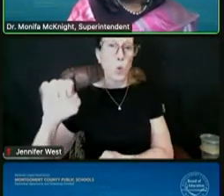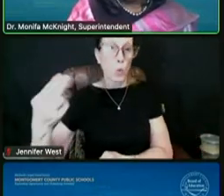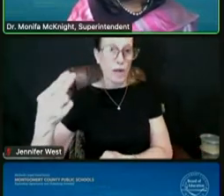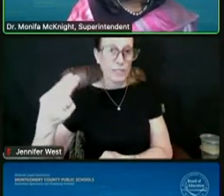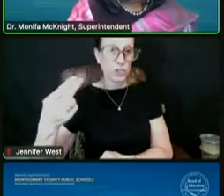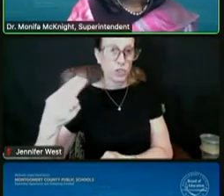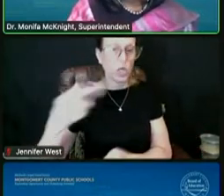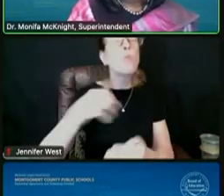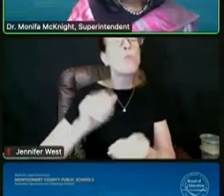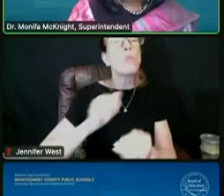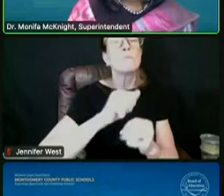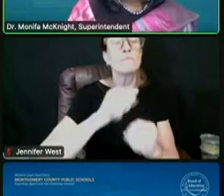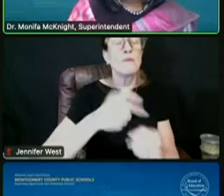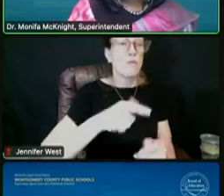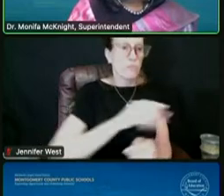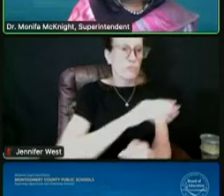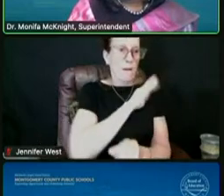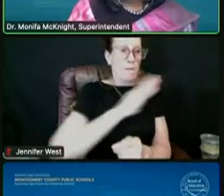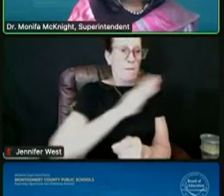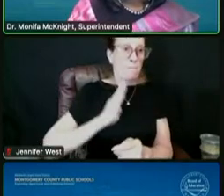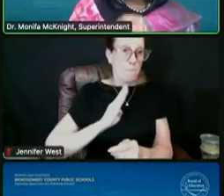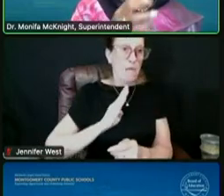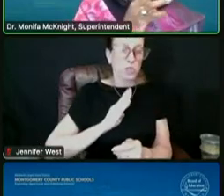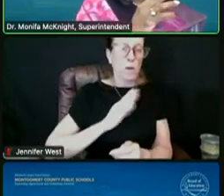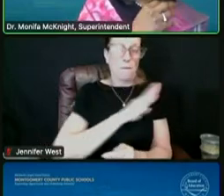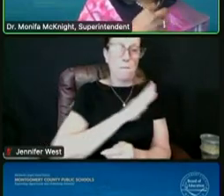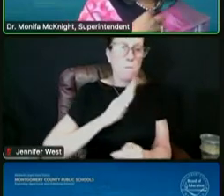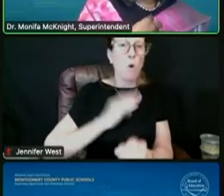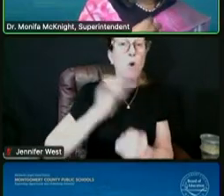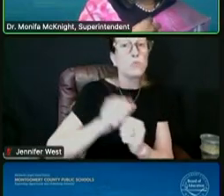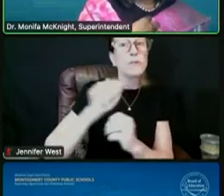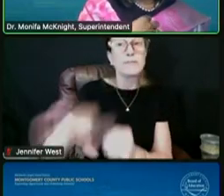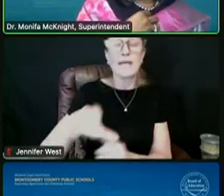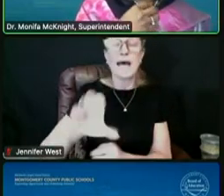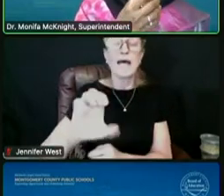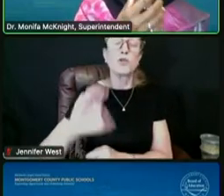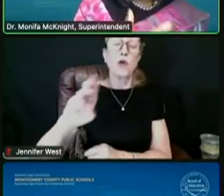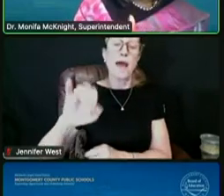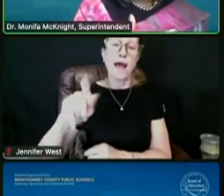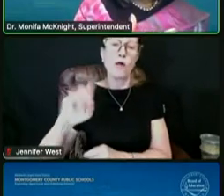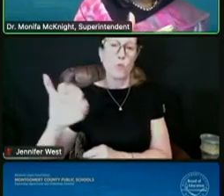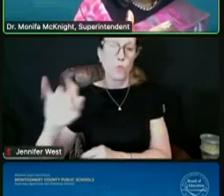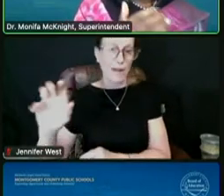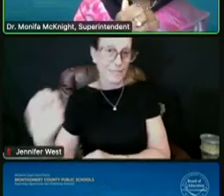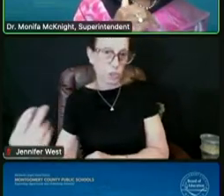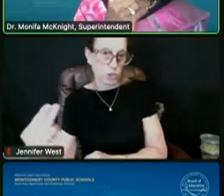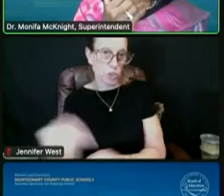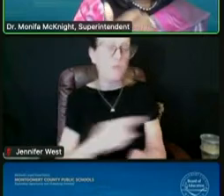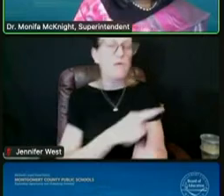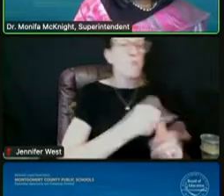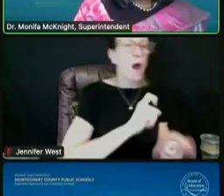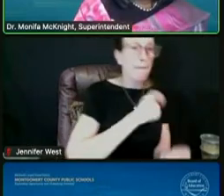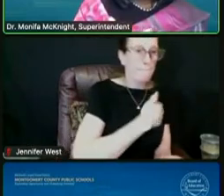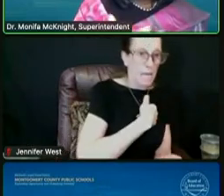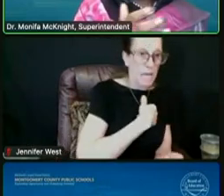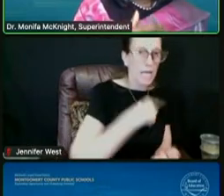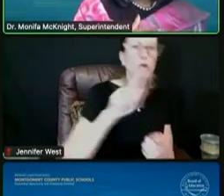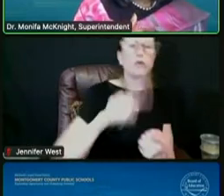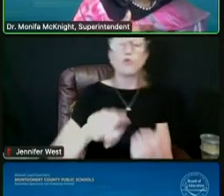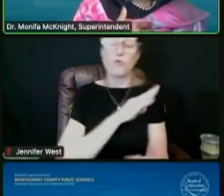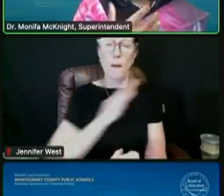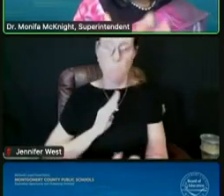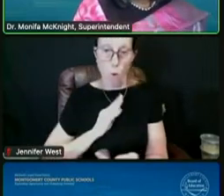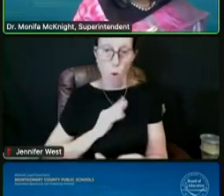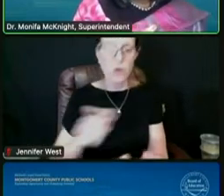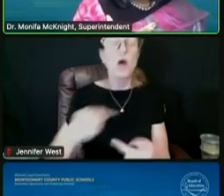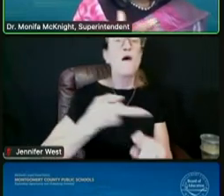county council will vote on the final budget. So it goes from me to the board, from the board